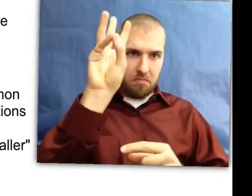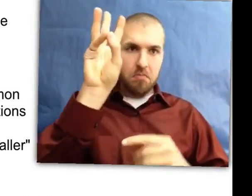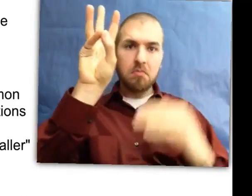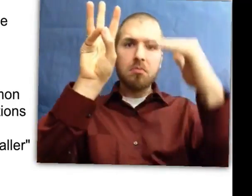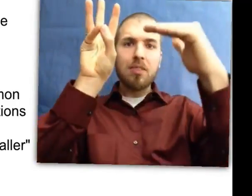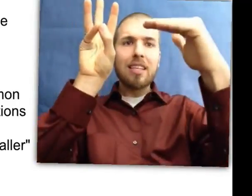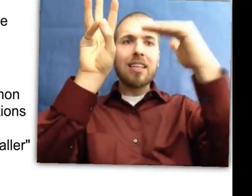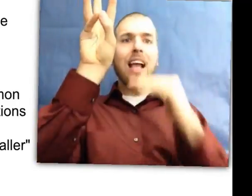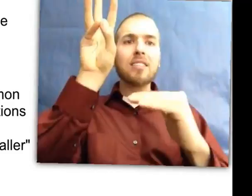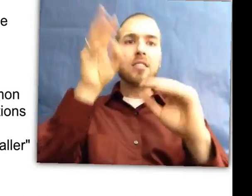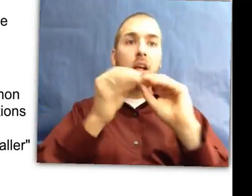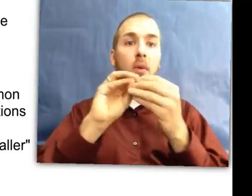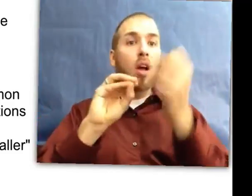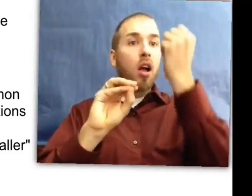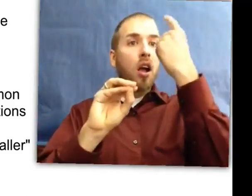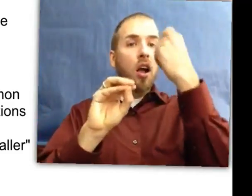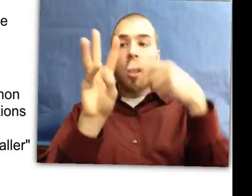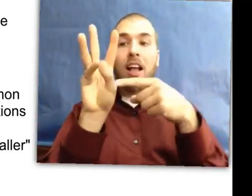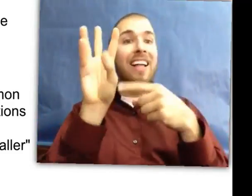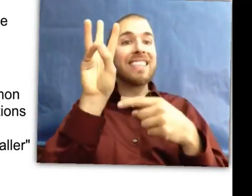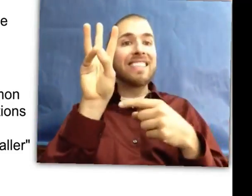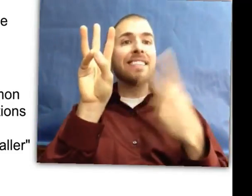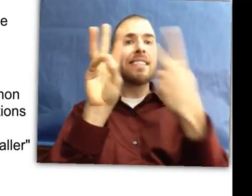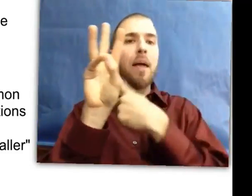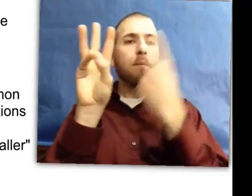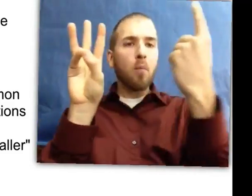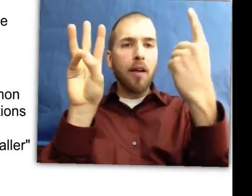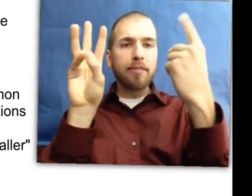For example, let's think about the number 6.